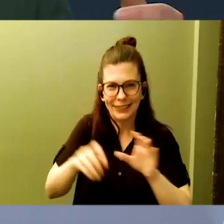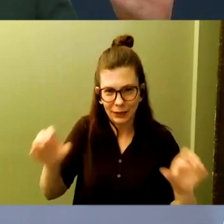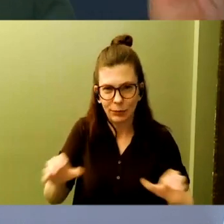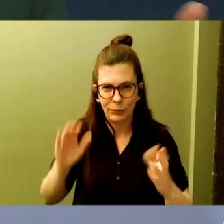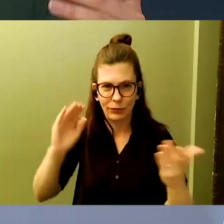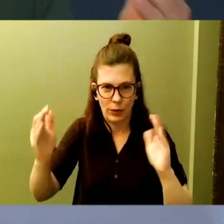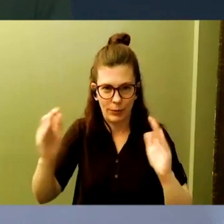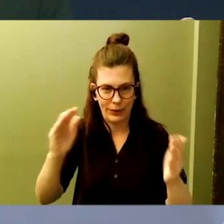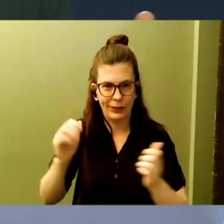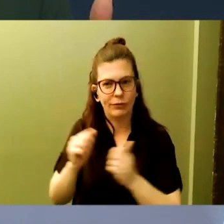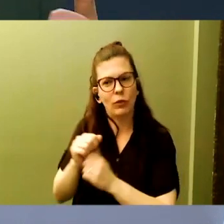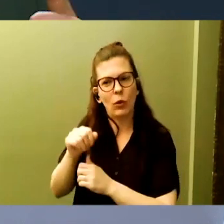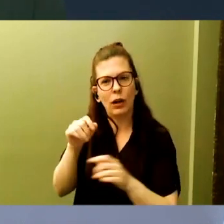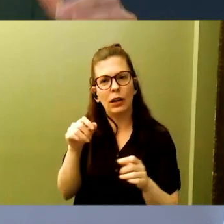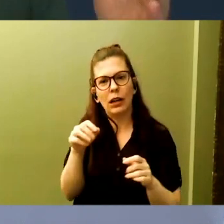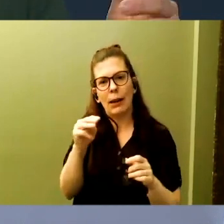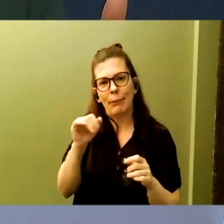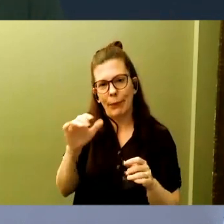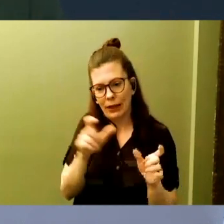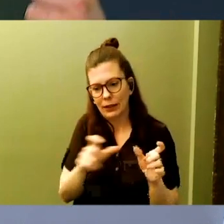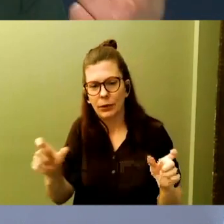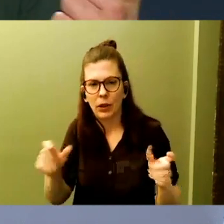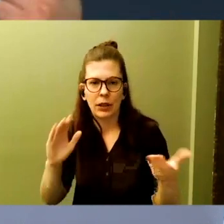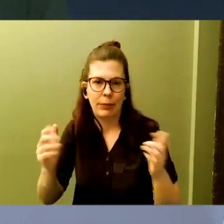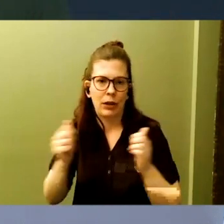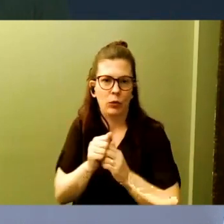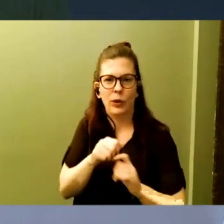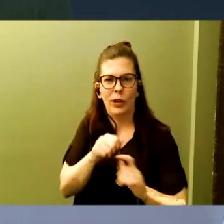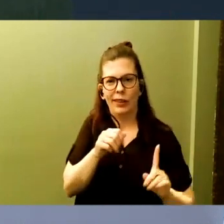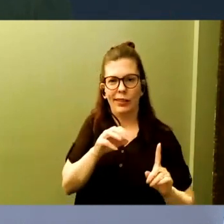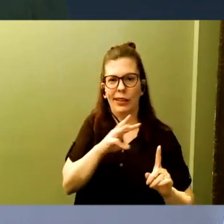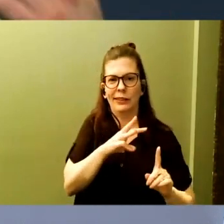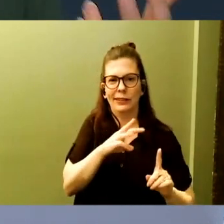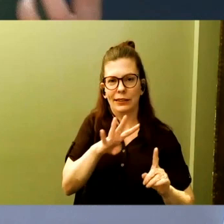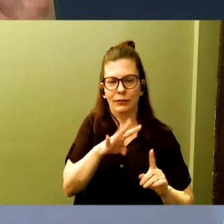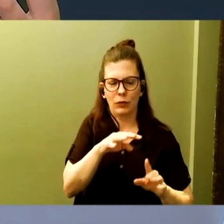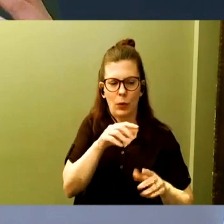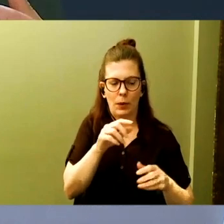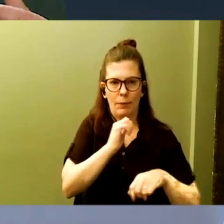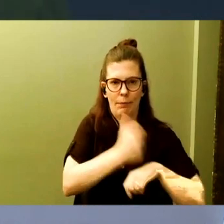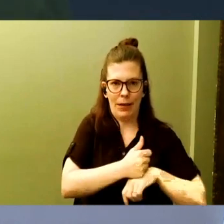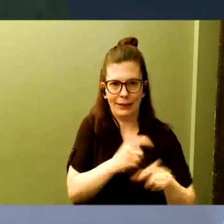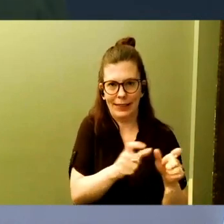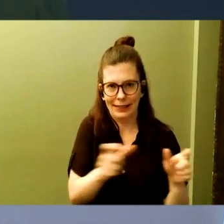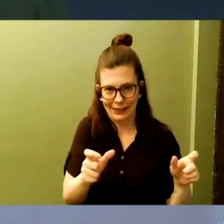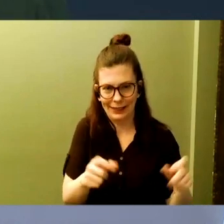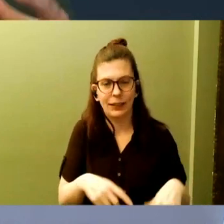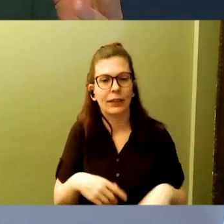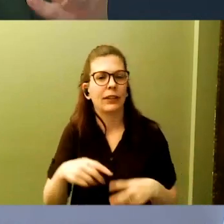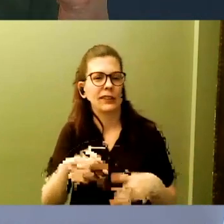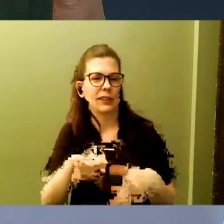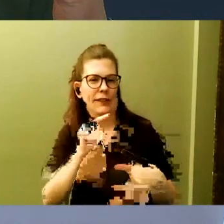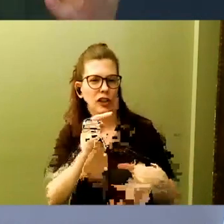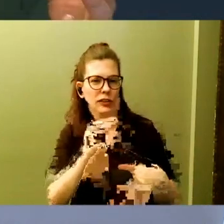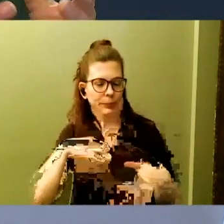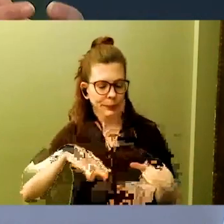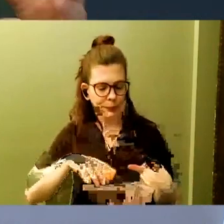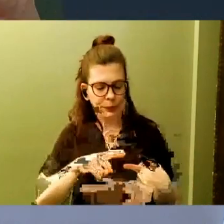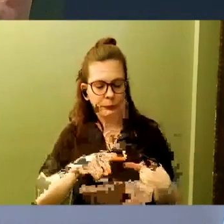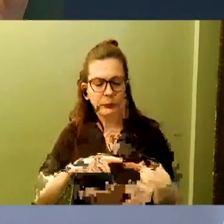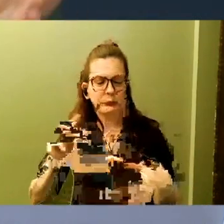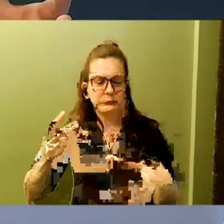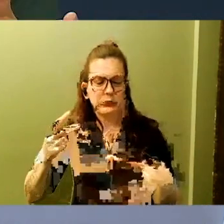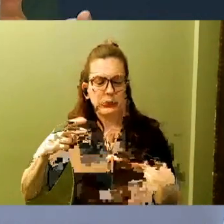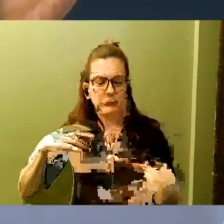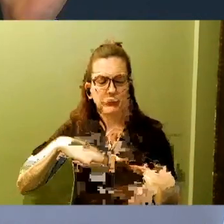instances compared to x86-based Mac instances. So that's the first benefit. And the second benefit is if Apple developers